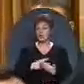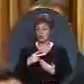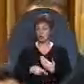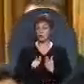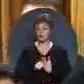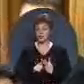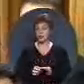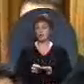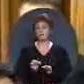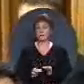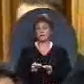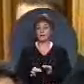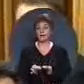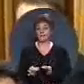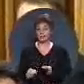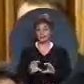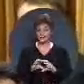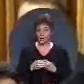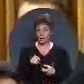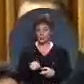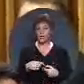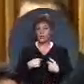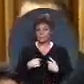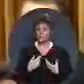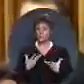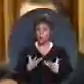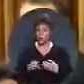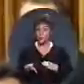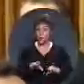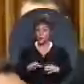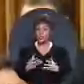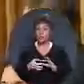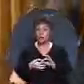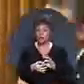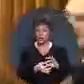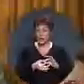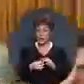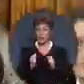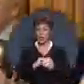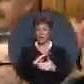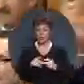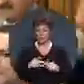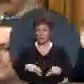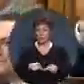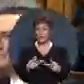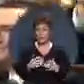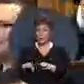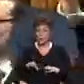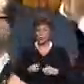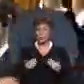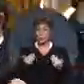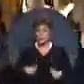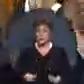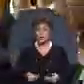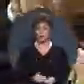want to act. We'll cooperate with any party to do it right here, right now, Mr. Speaker. Order.